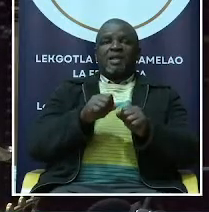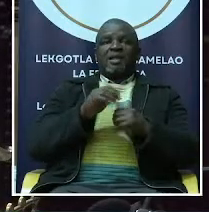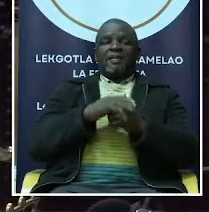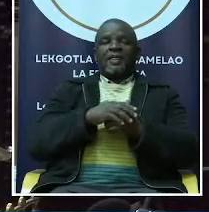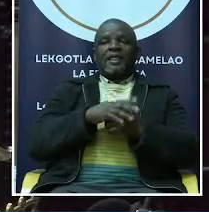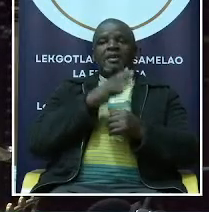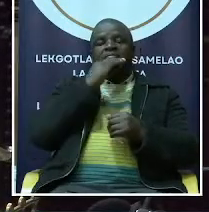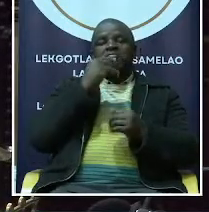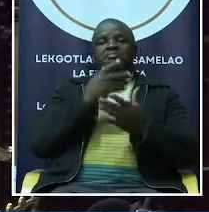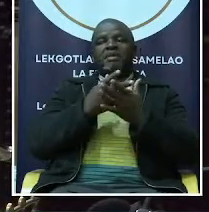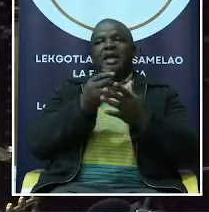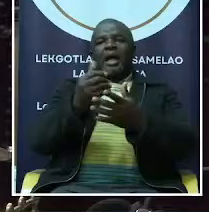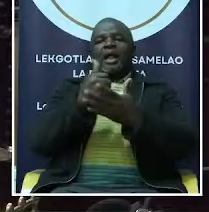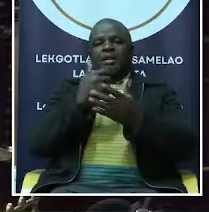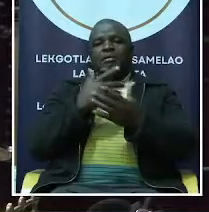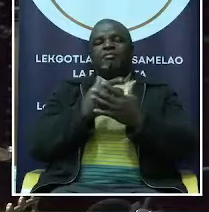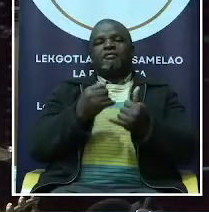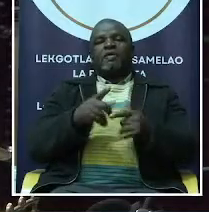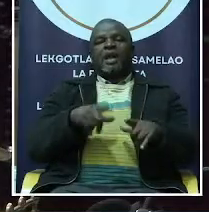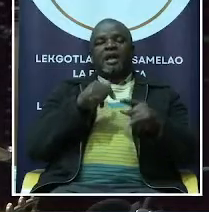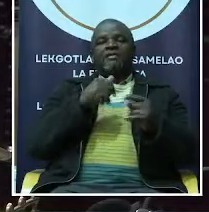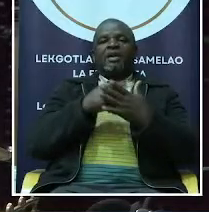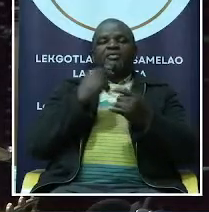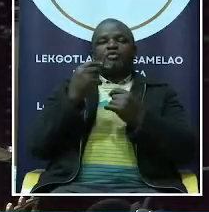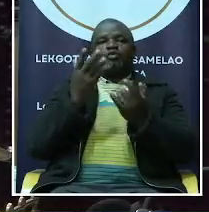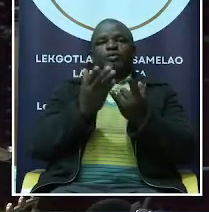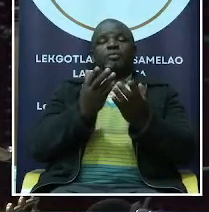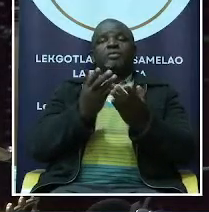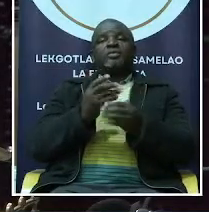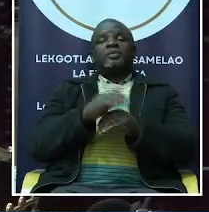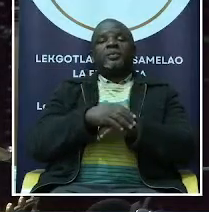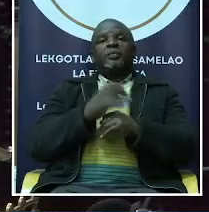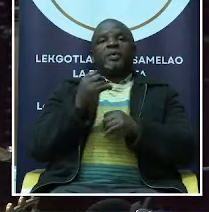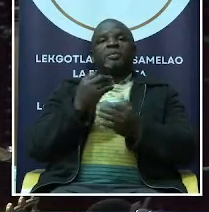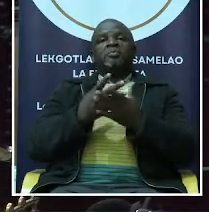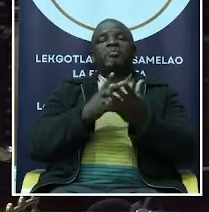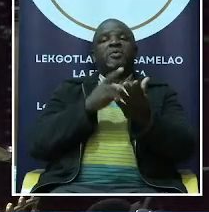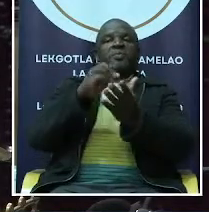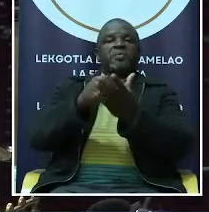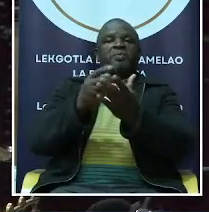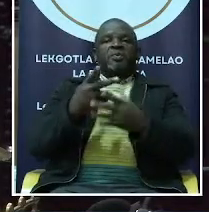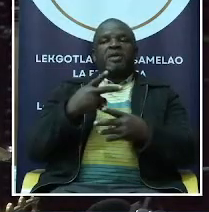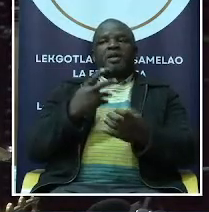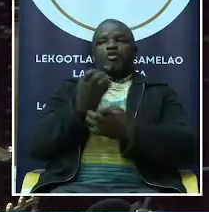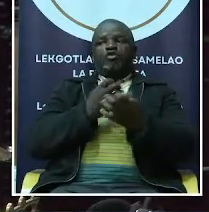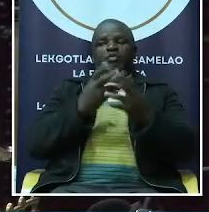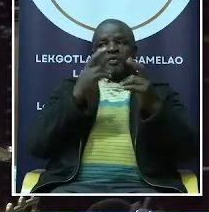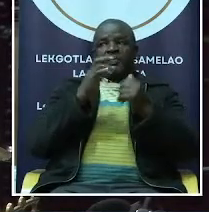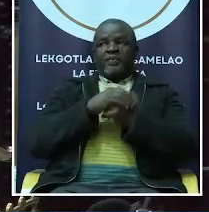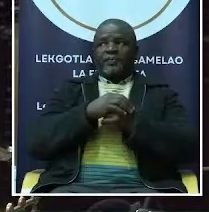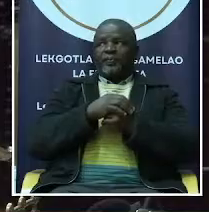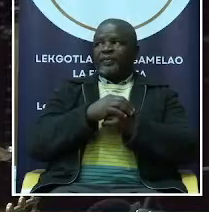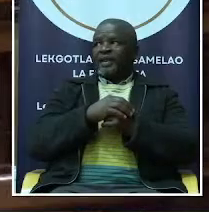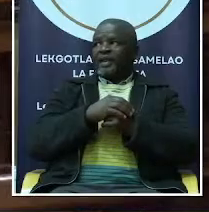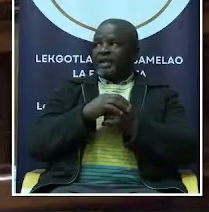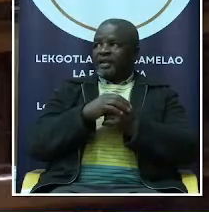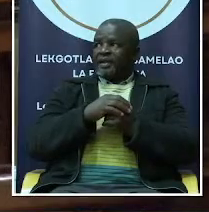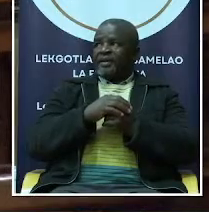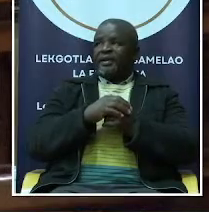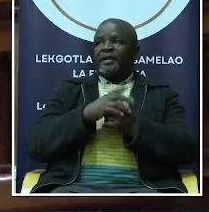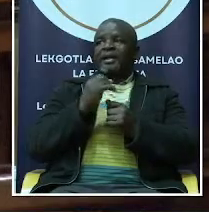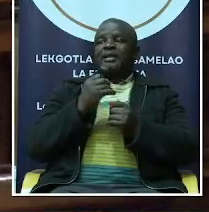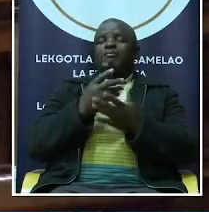it's not equipping us for life after school and to become contributors into the economy. We want to decrease